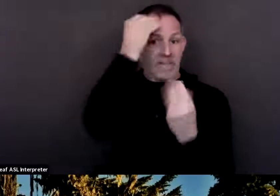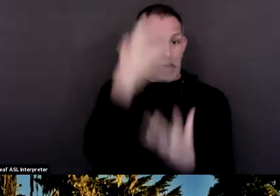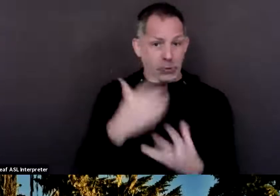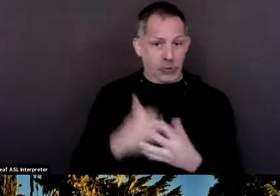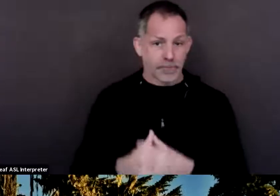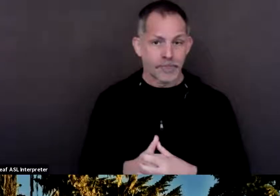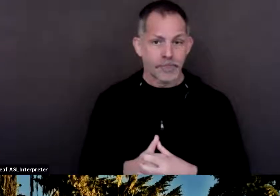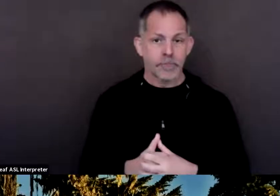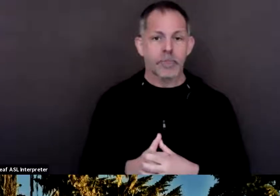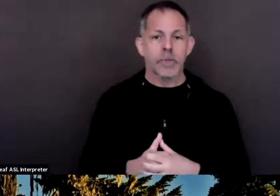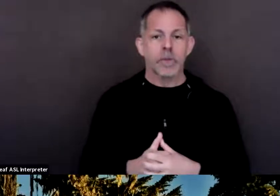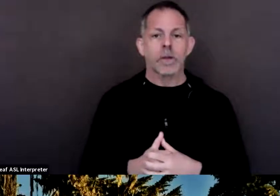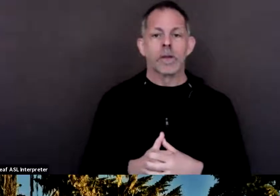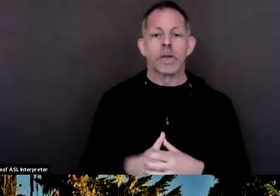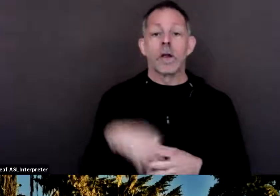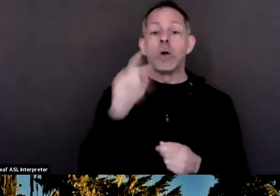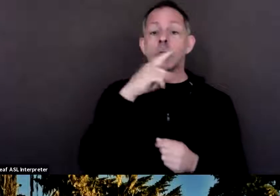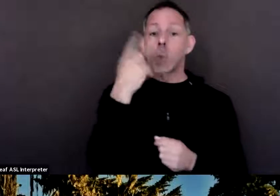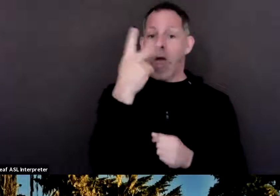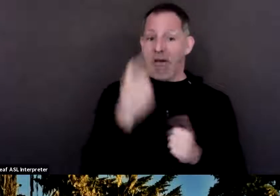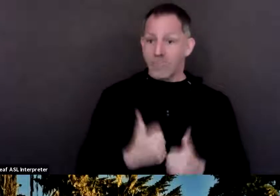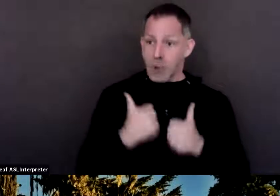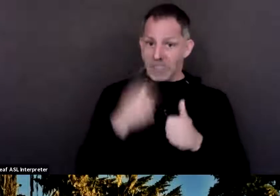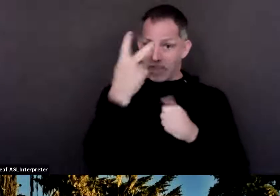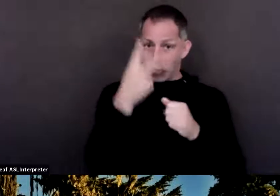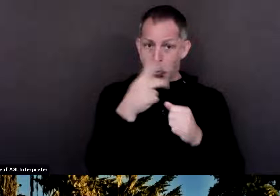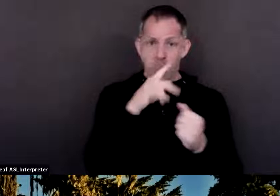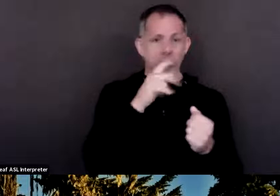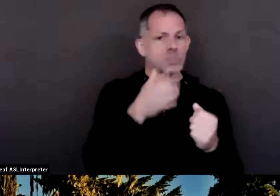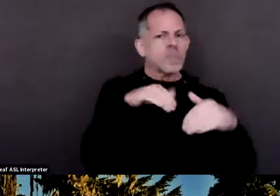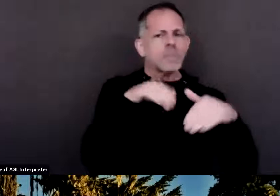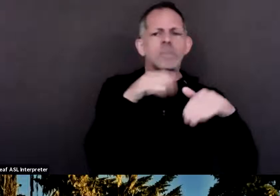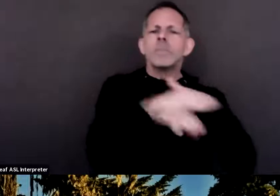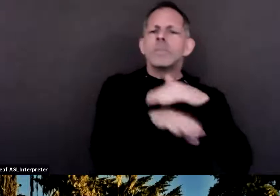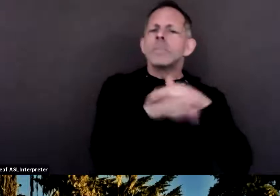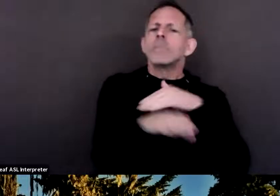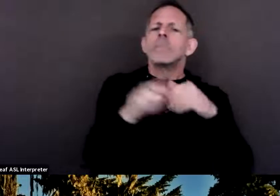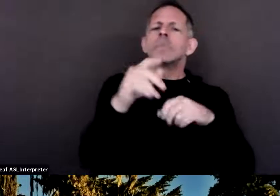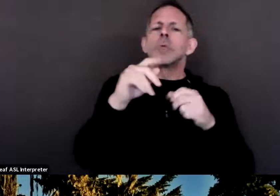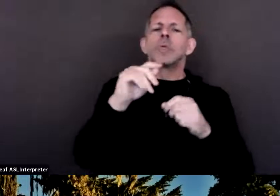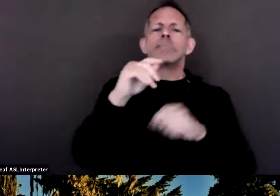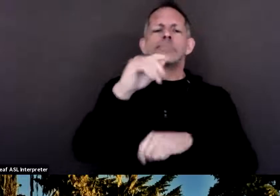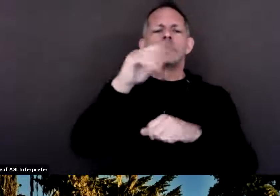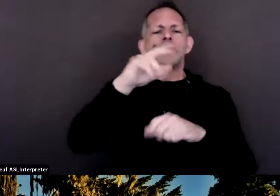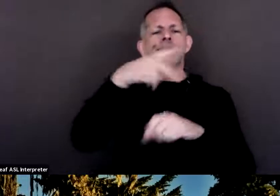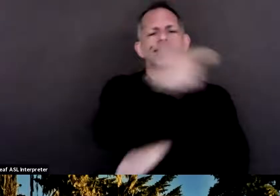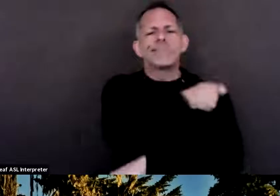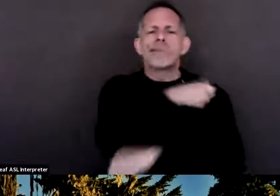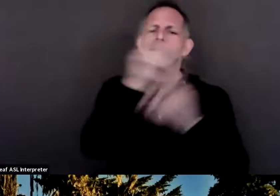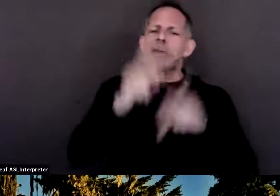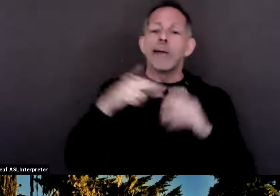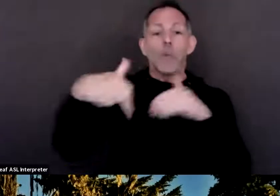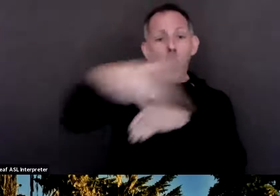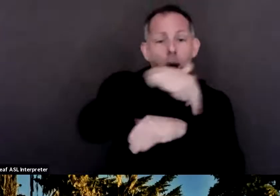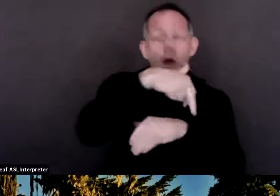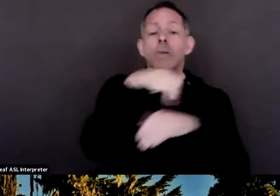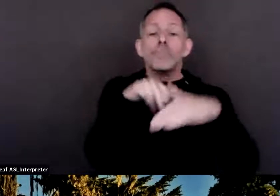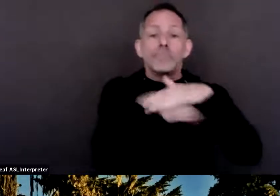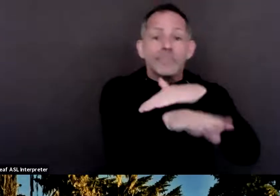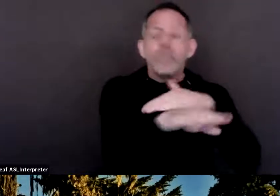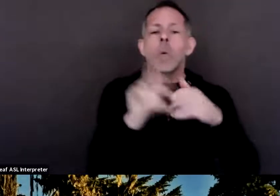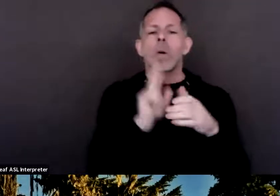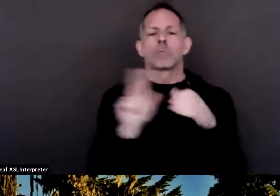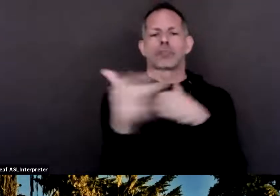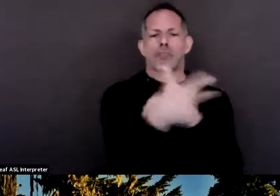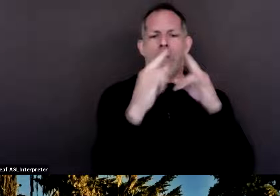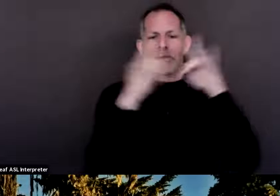site, either as a drive-through or a walk-up location. So transit riders can ride the bus and they will be